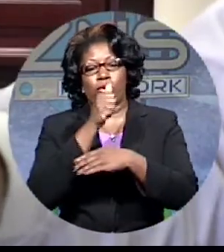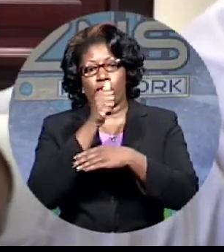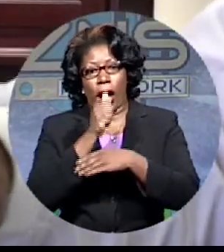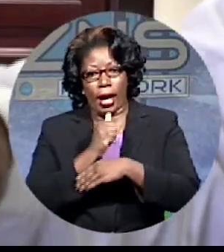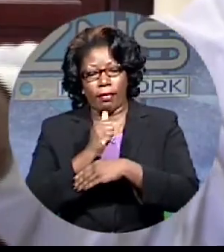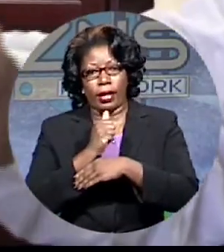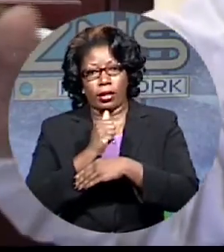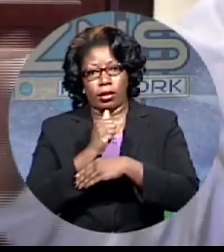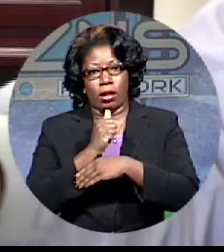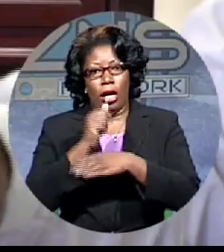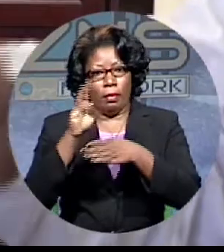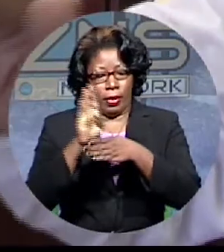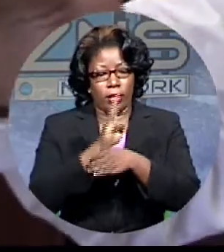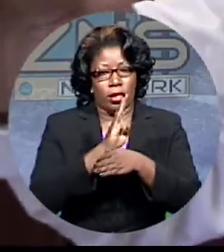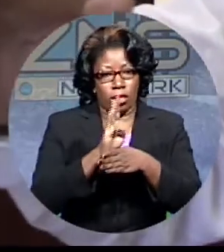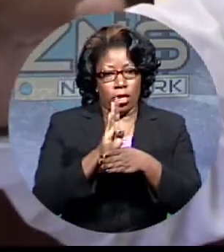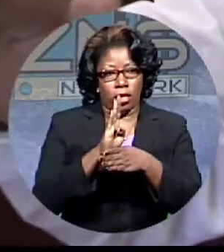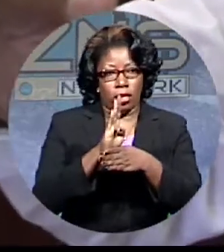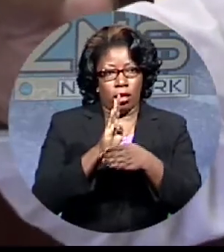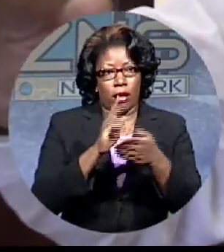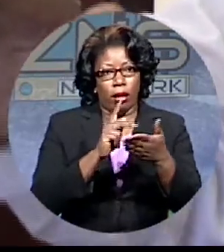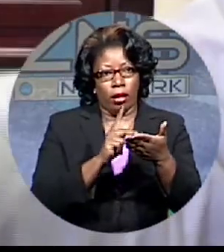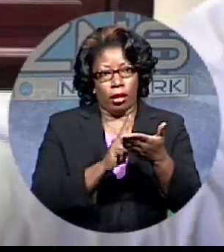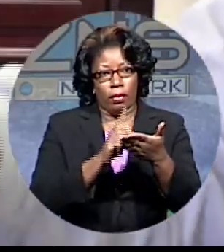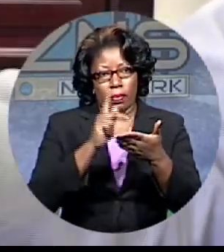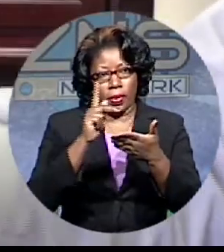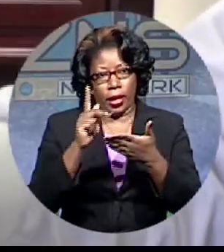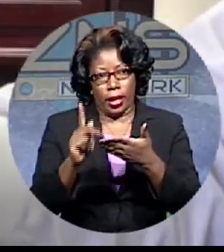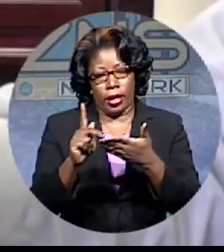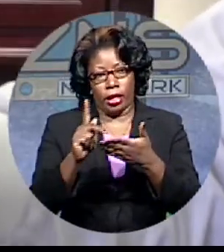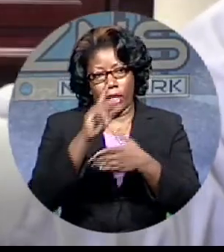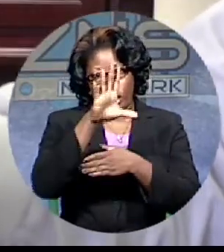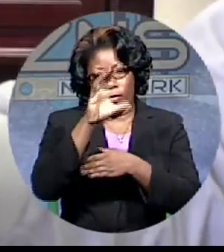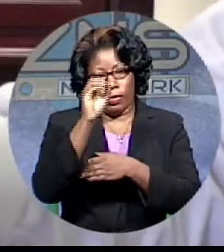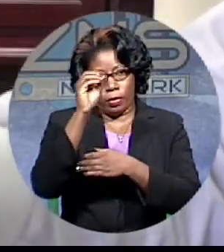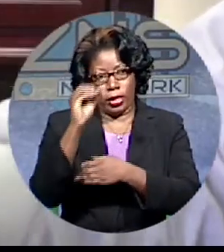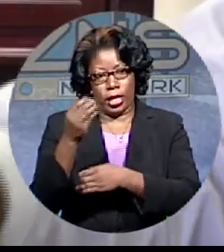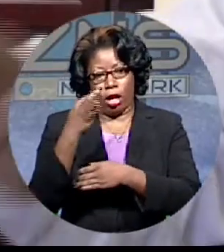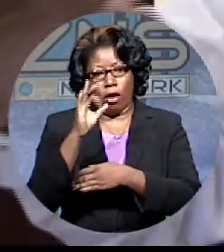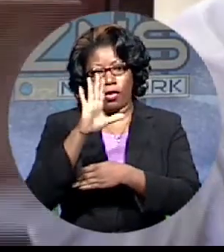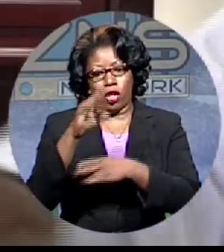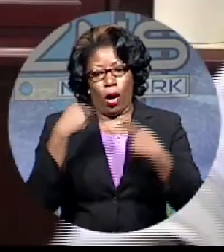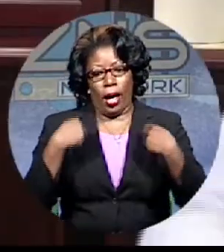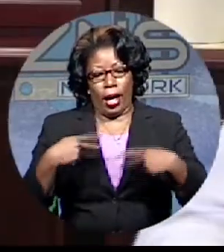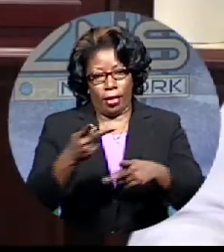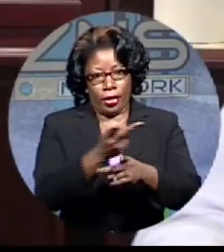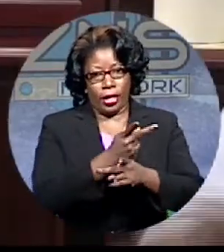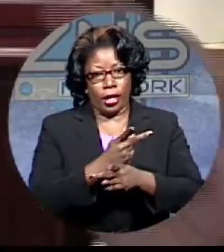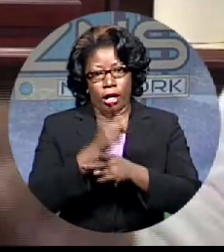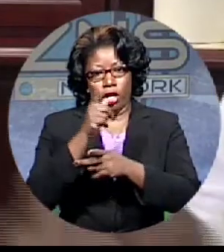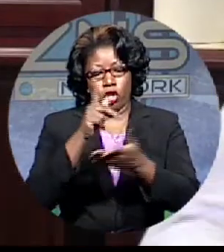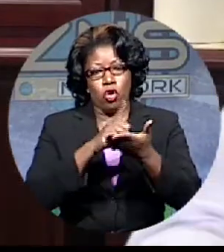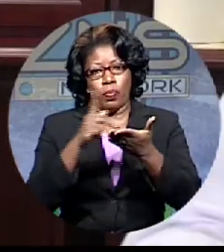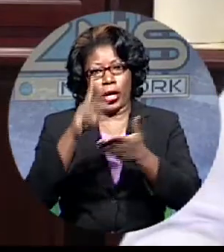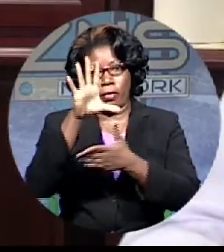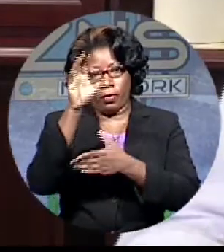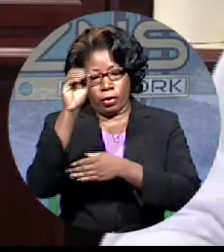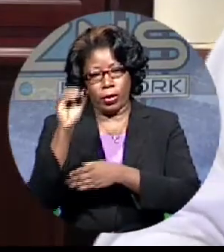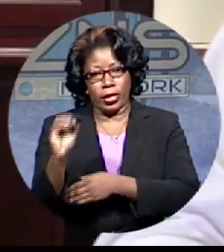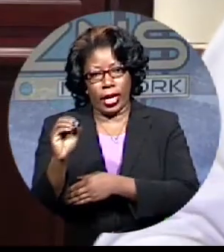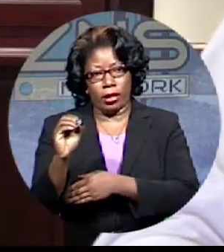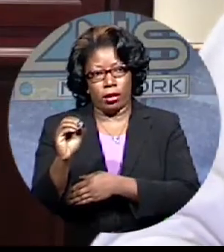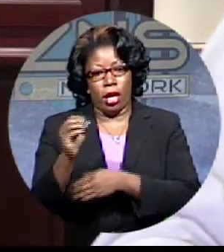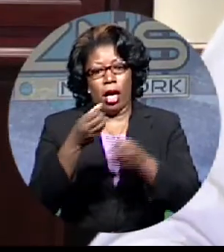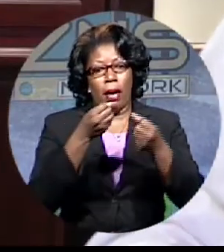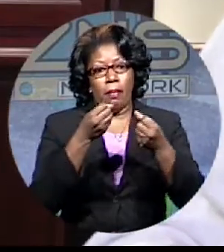companies in this country, pays, if they pay 50% of your medical, you must pay at least 50%. Most companies today